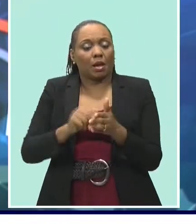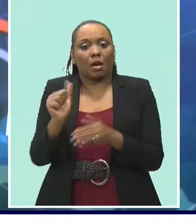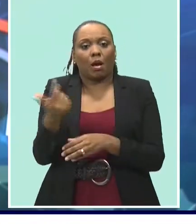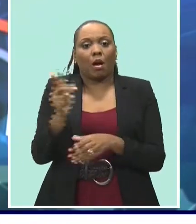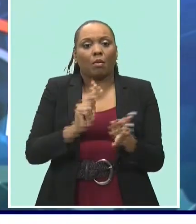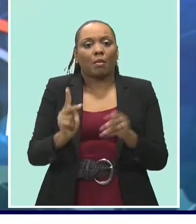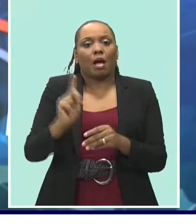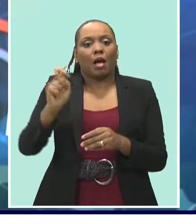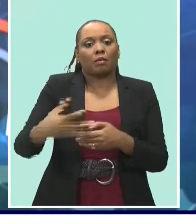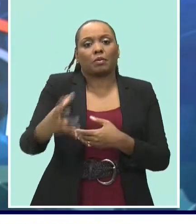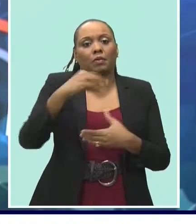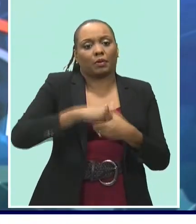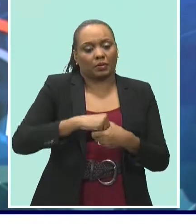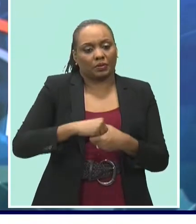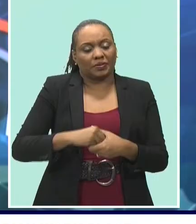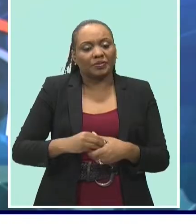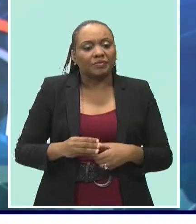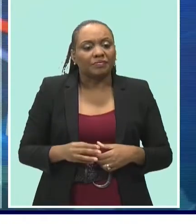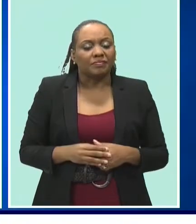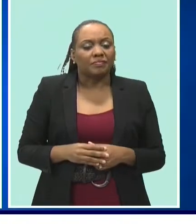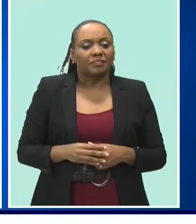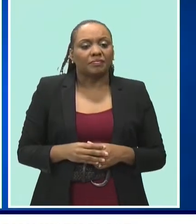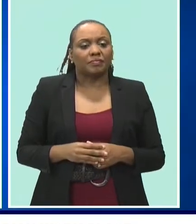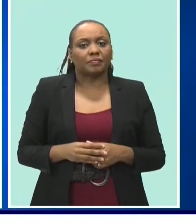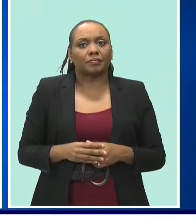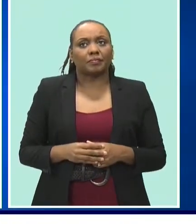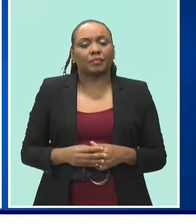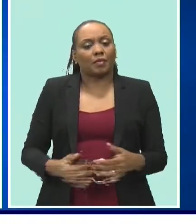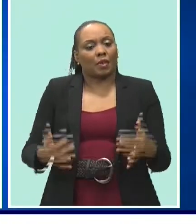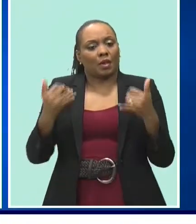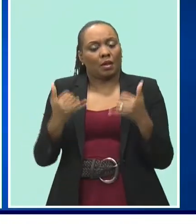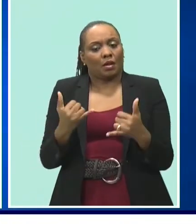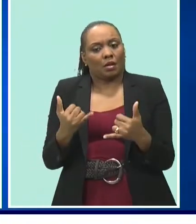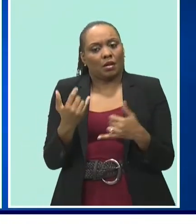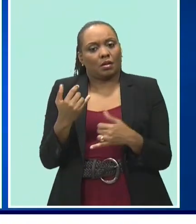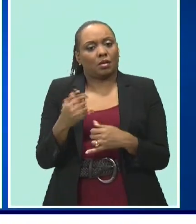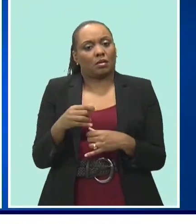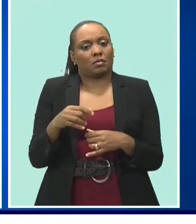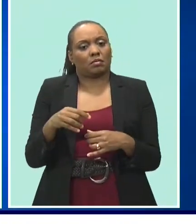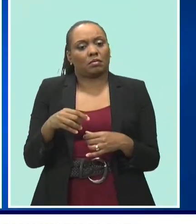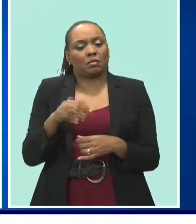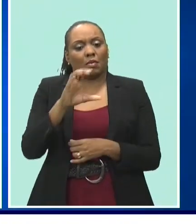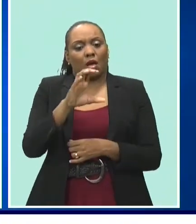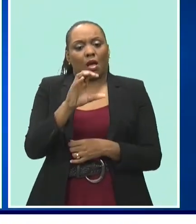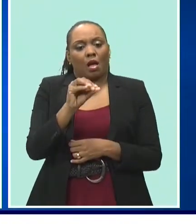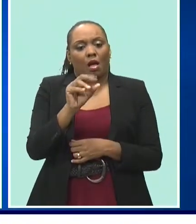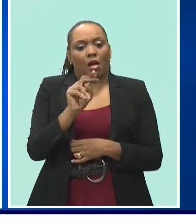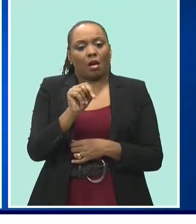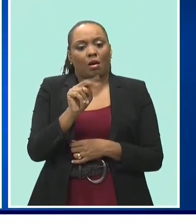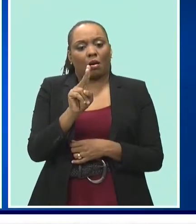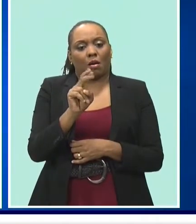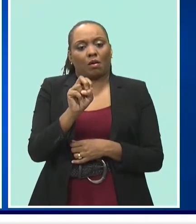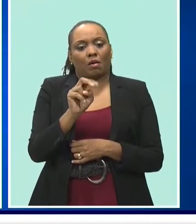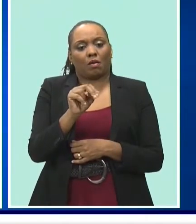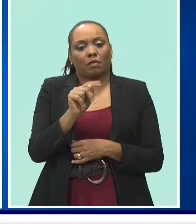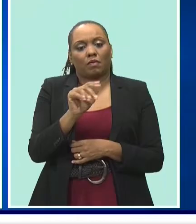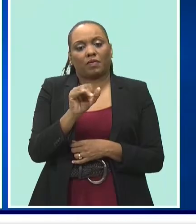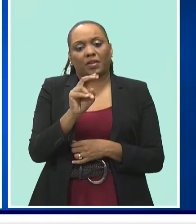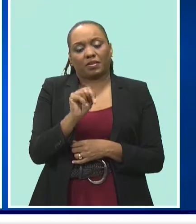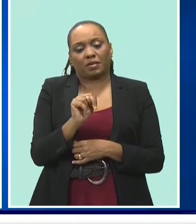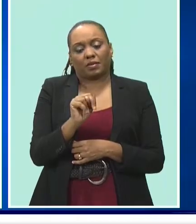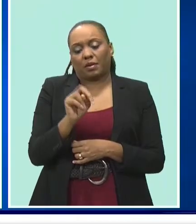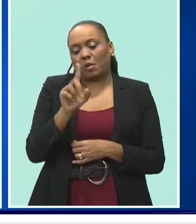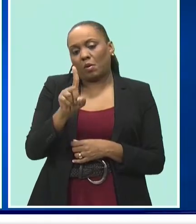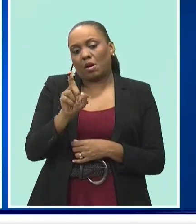participation from a variety of players. Today we have Convention 190. And I can proudly say that Barbados made a